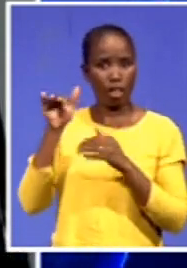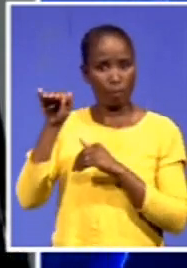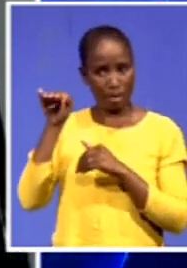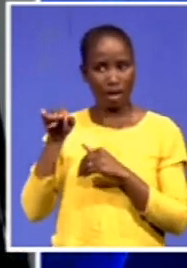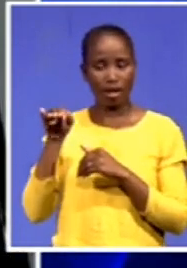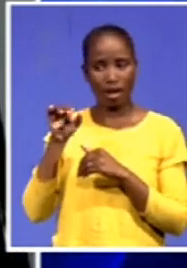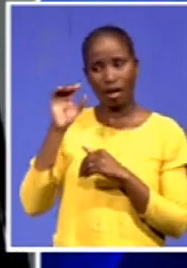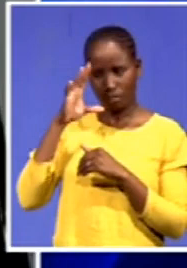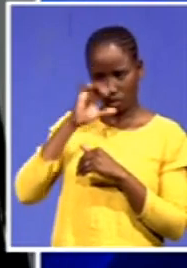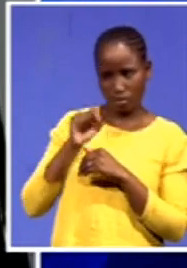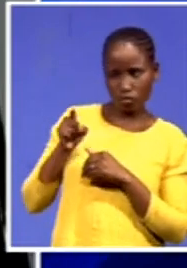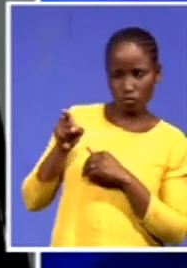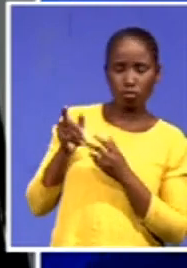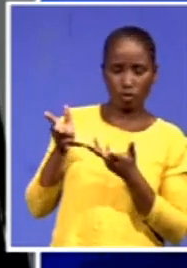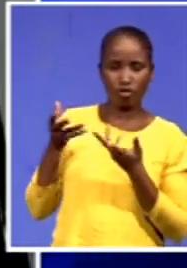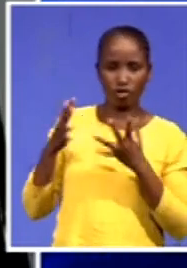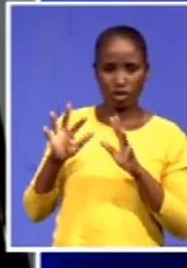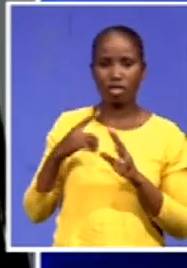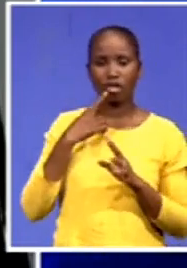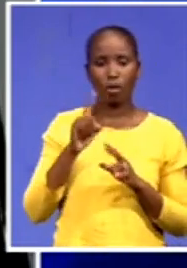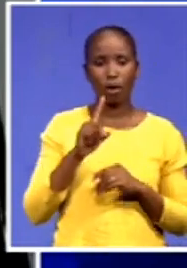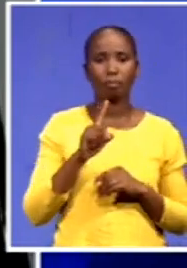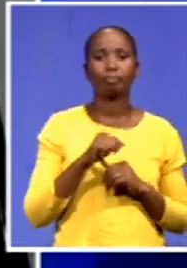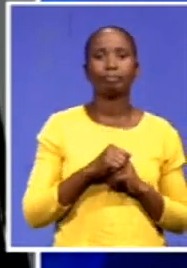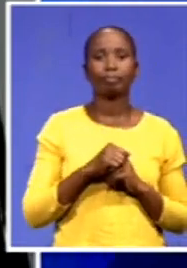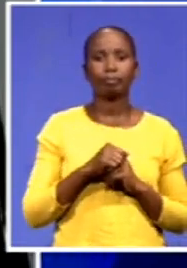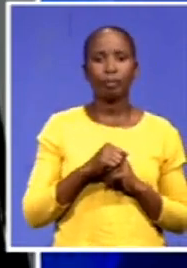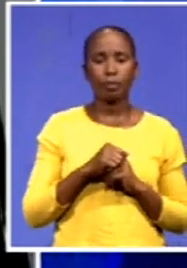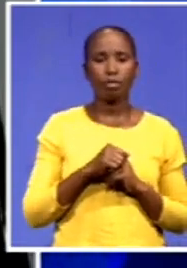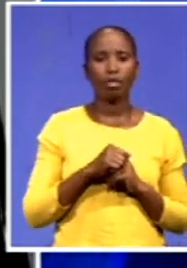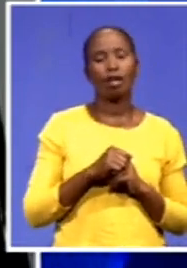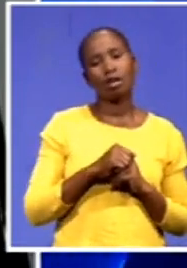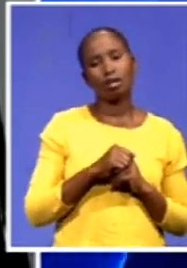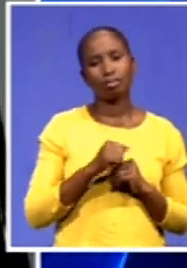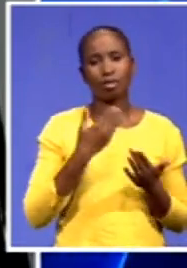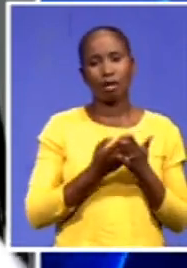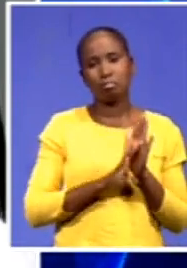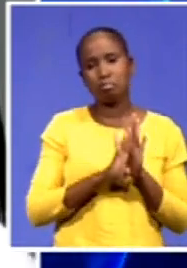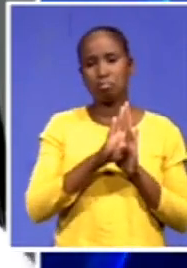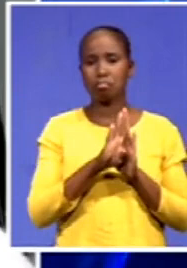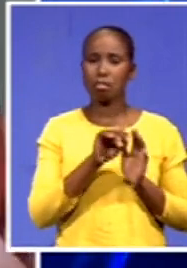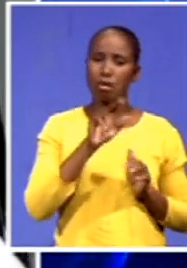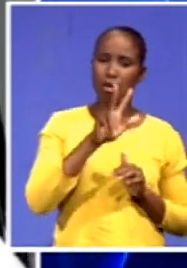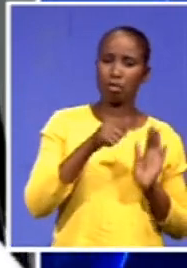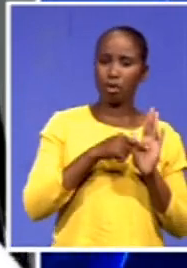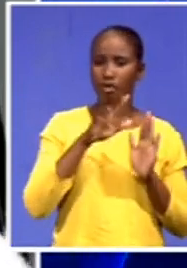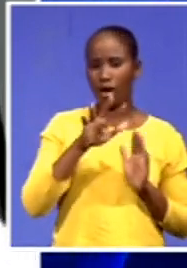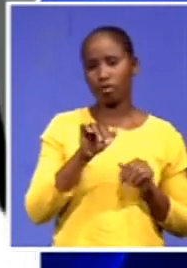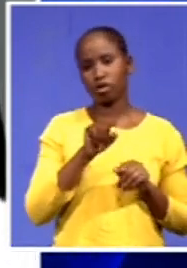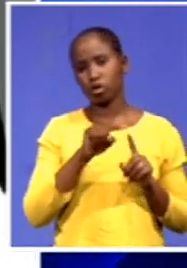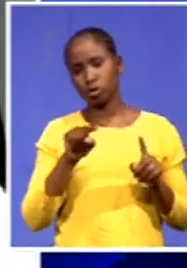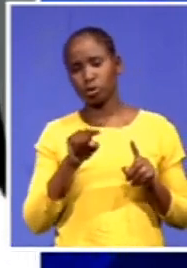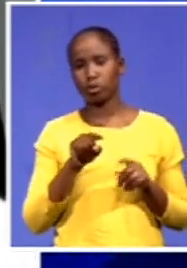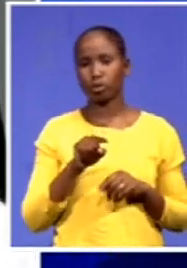intra-African trade will grow by, say, 5.7 to 8.7 billion in the long run, and as a consequence of the